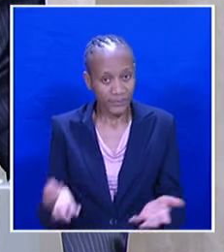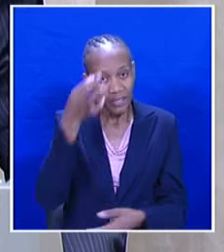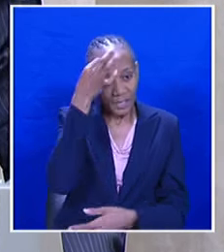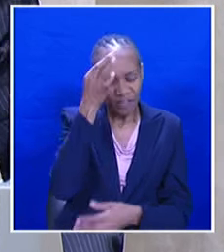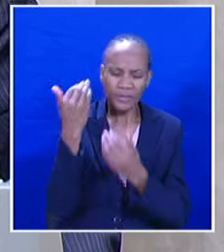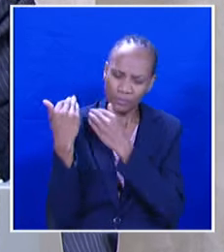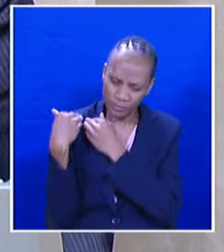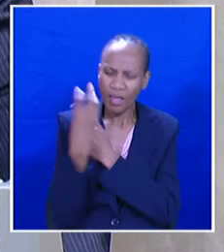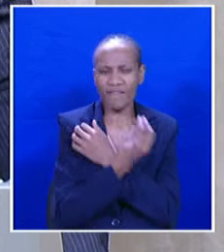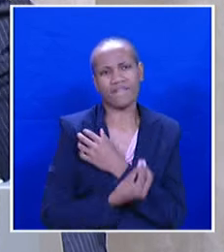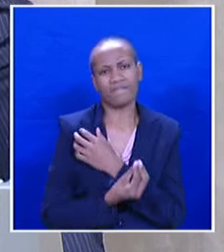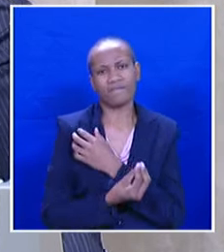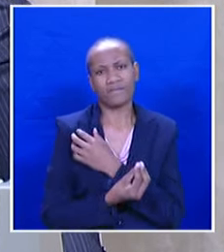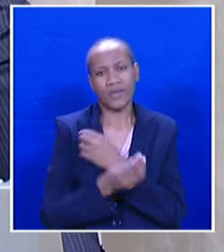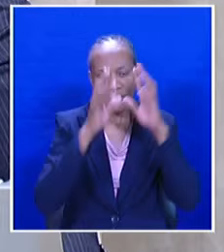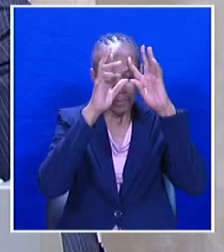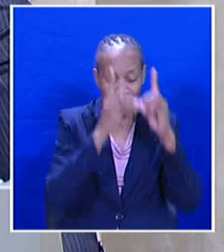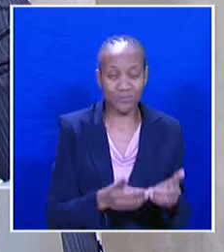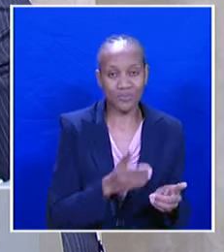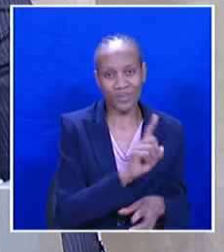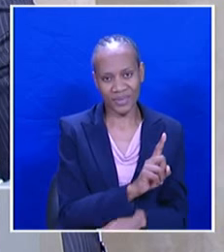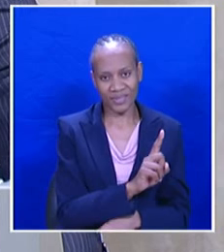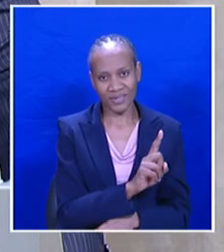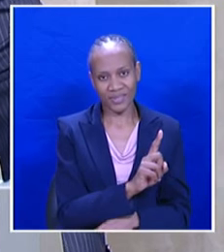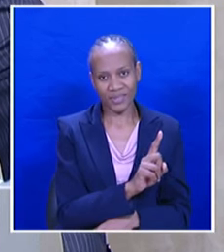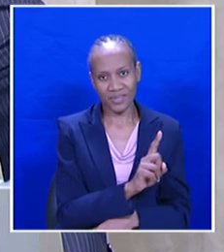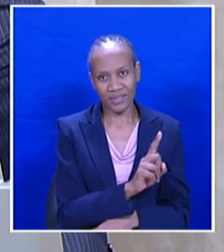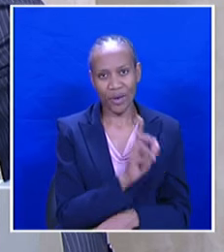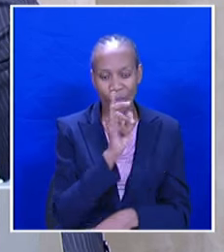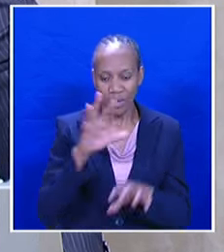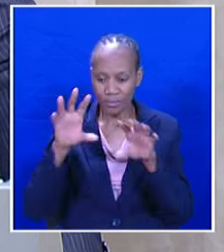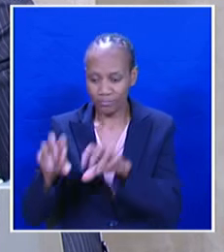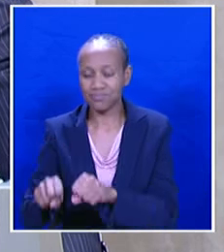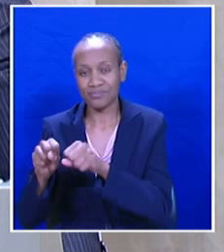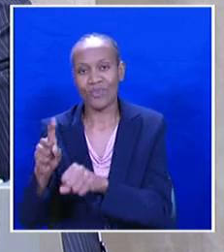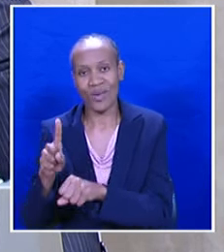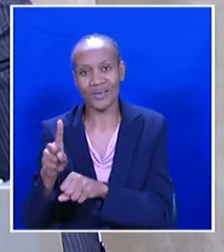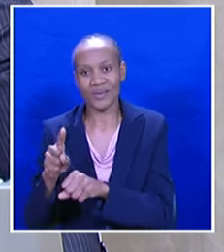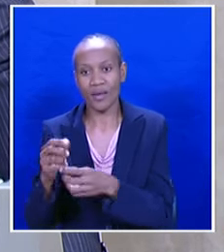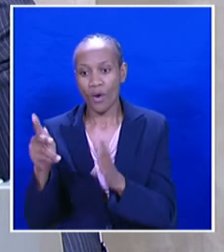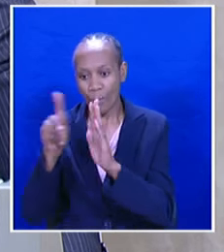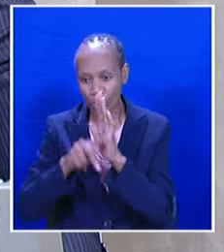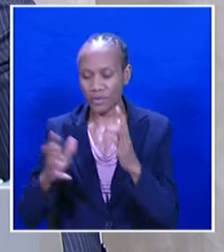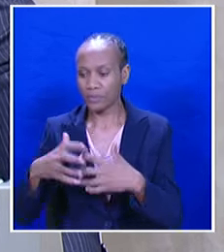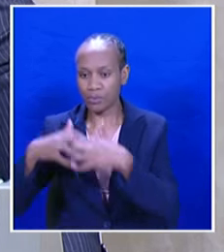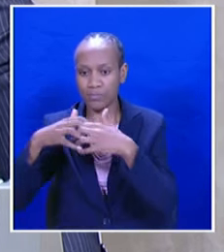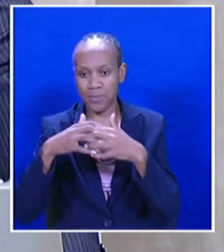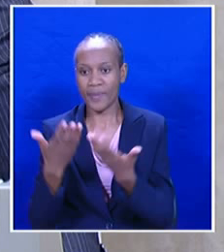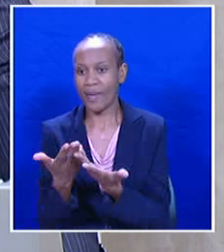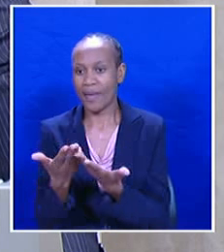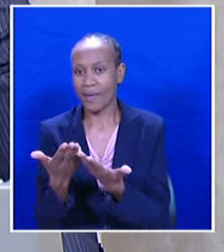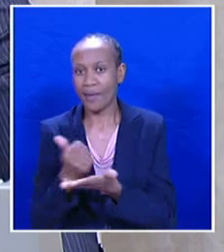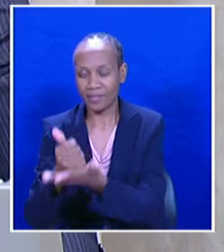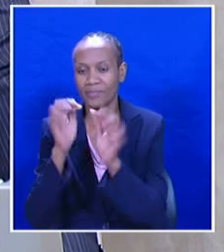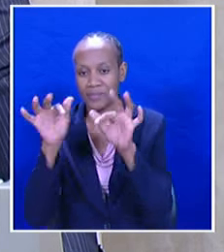has decided that it will embark on public employment programs so that a number